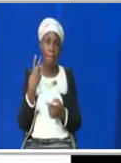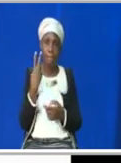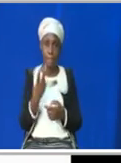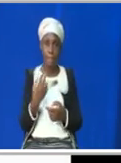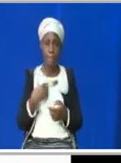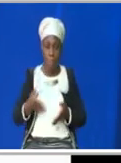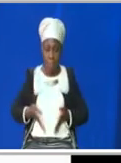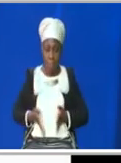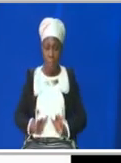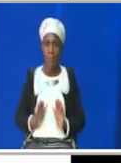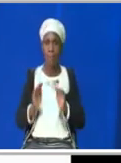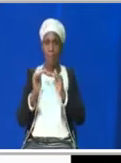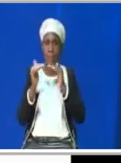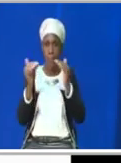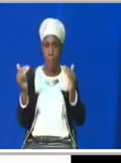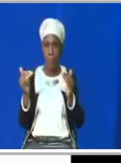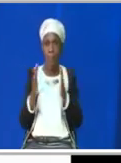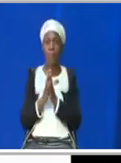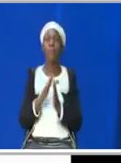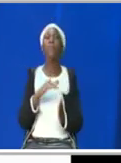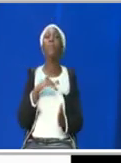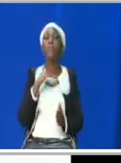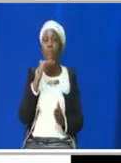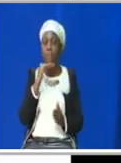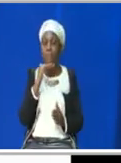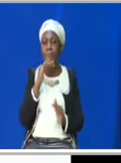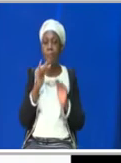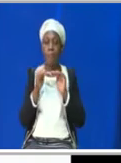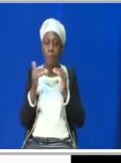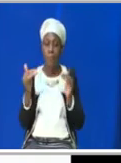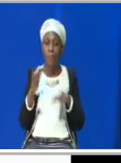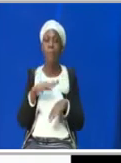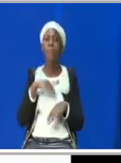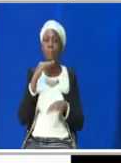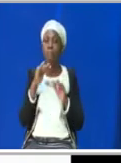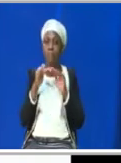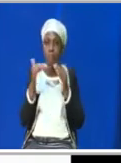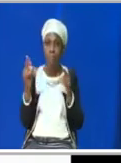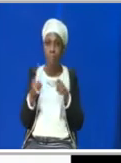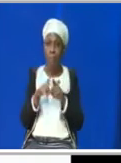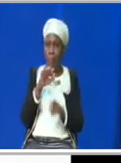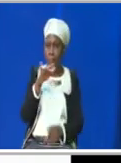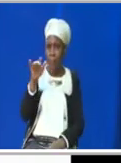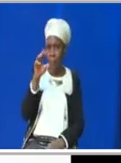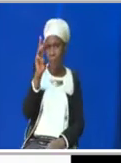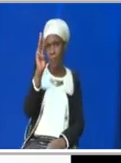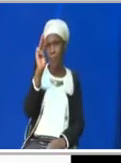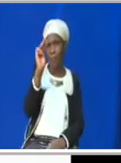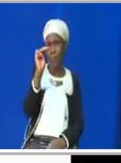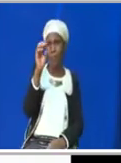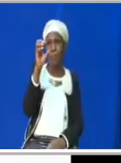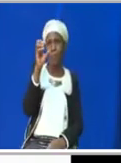rate and the death rate, what we call the mortality rate. If there is more birth, the